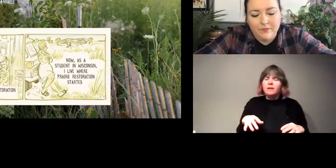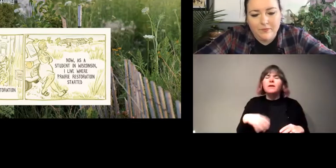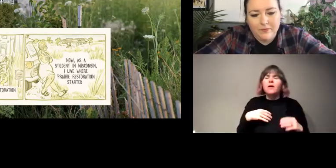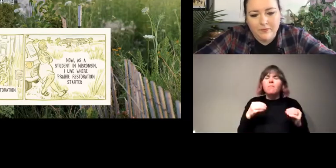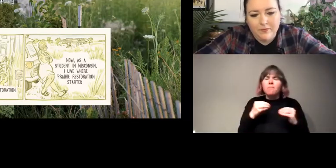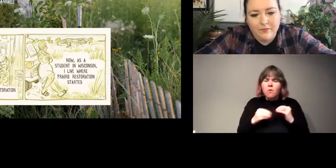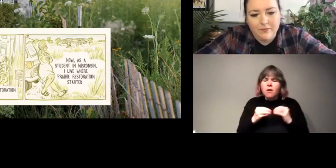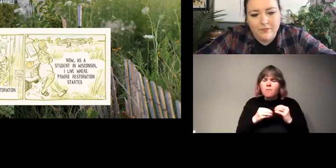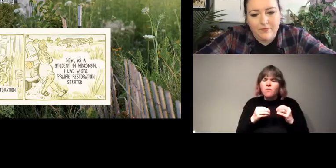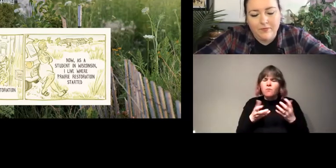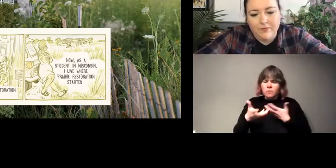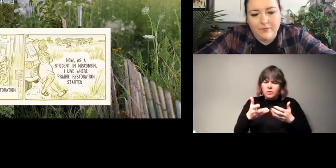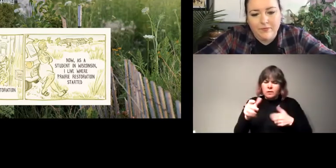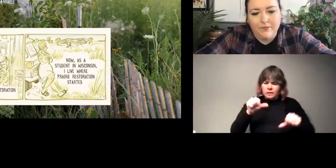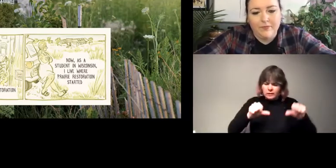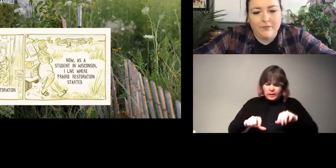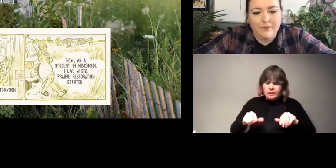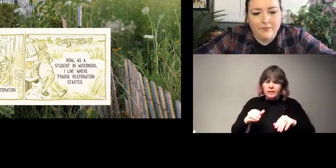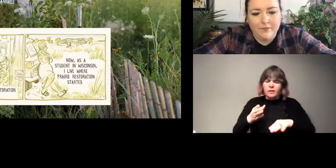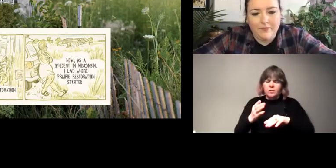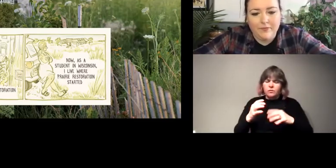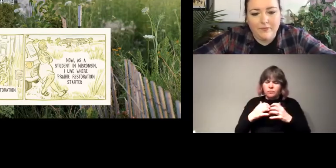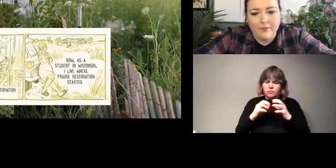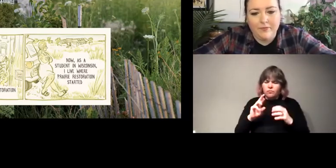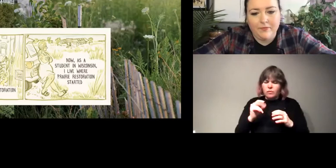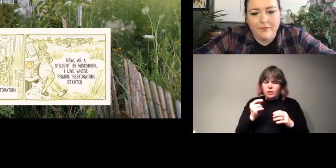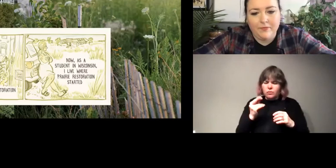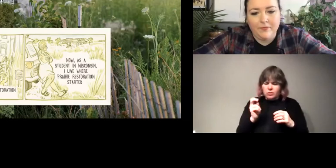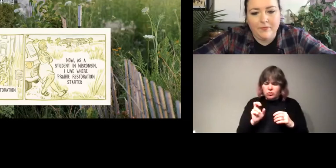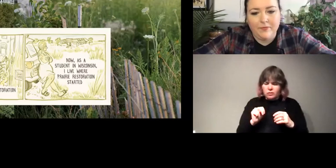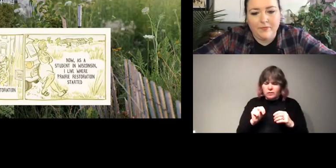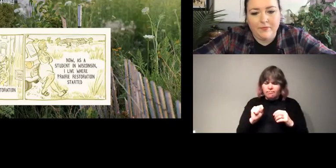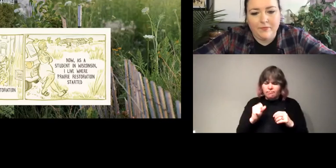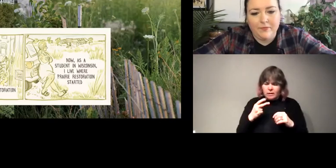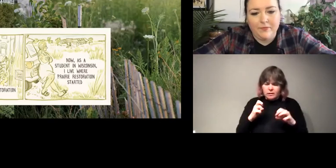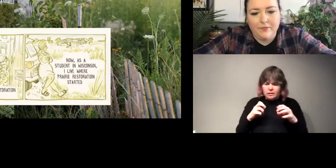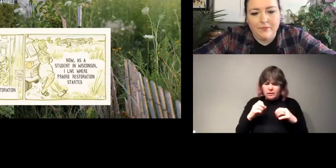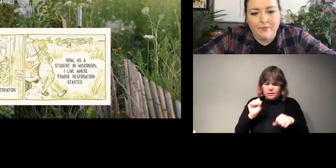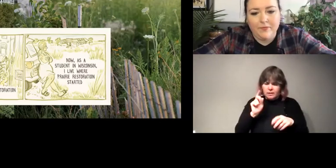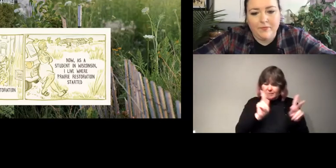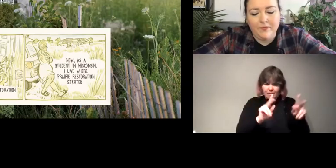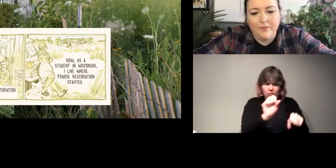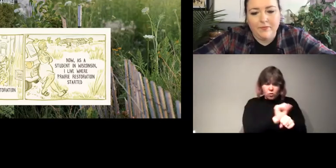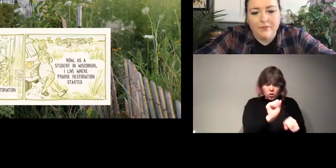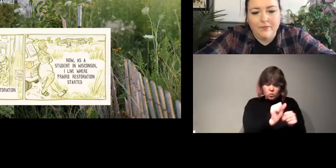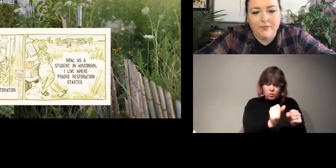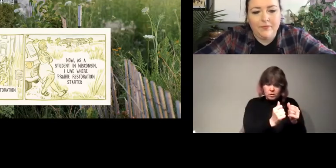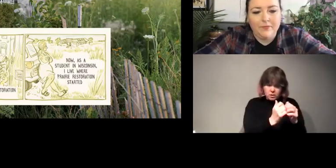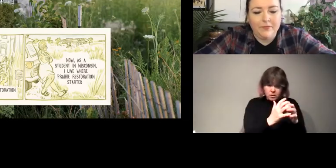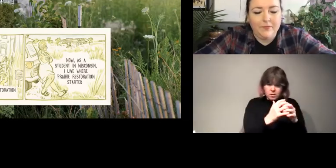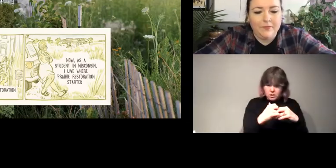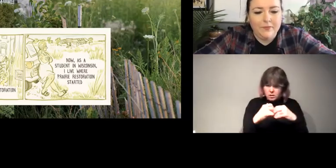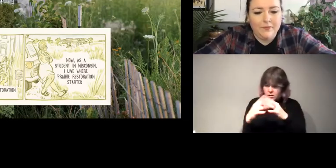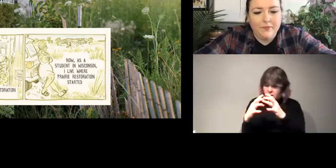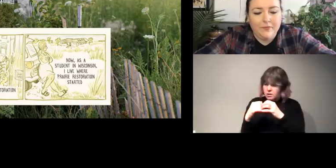with scientists and in these restoration spaces where people work really, really hard for years and years and years